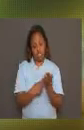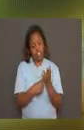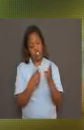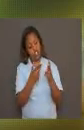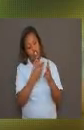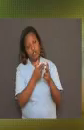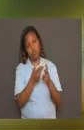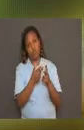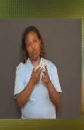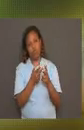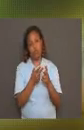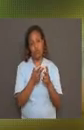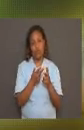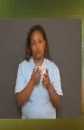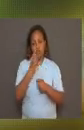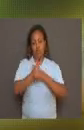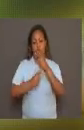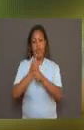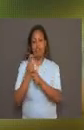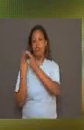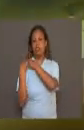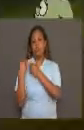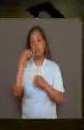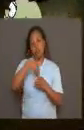3 global responsibilities.